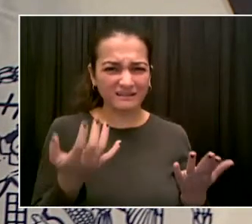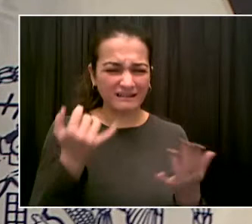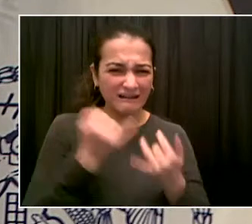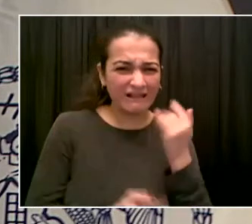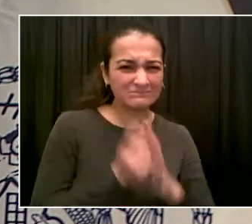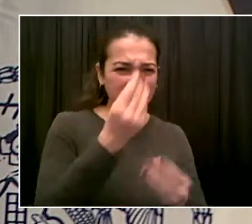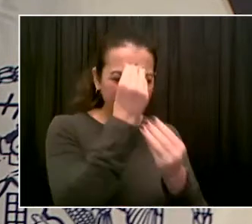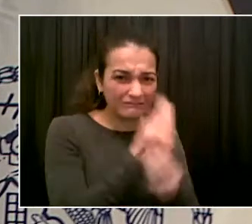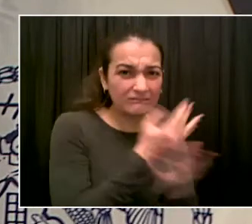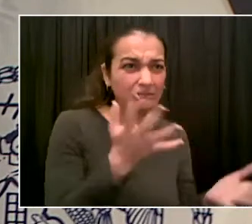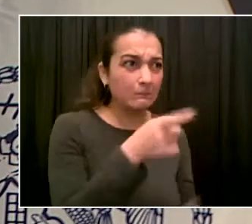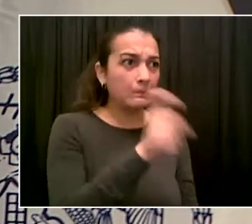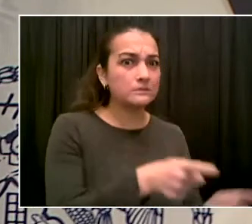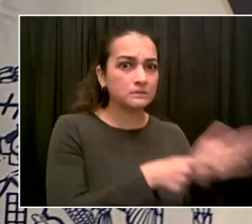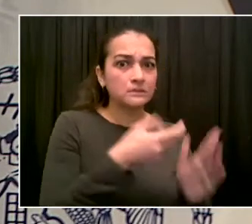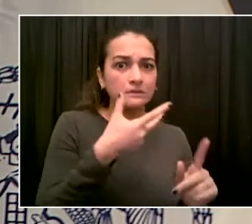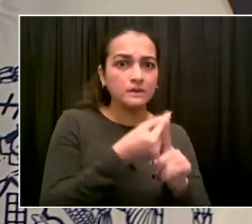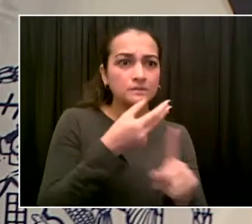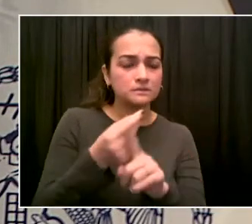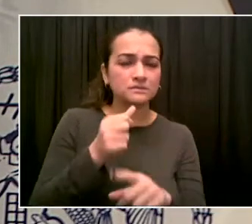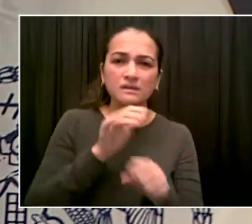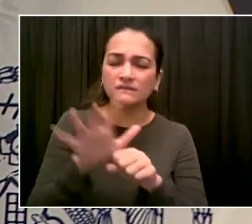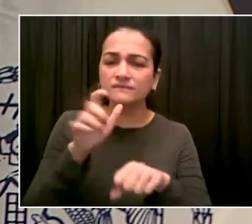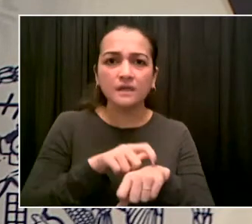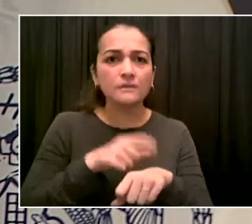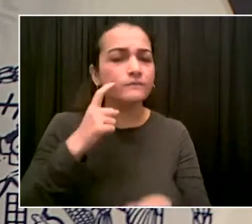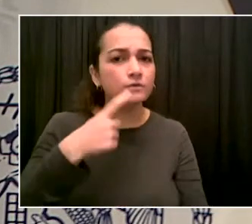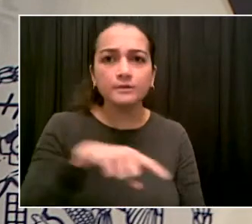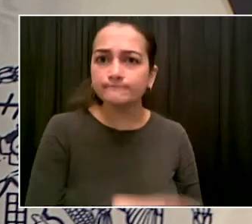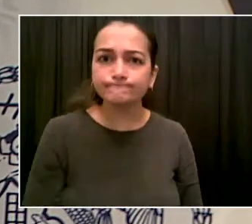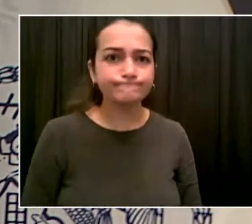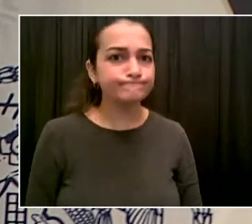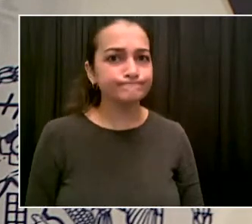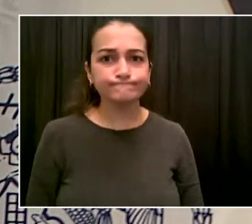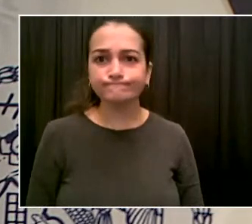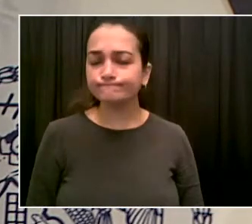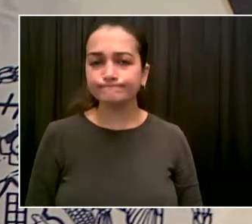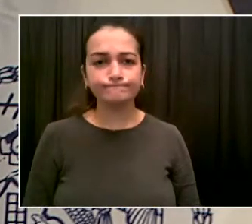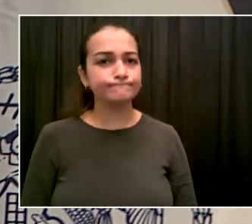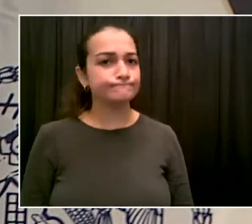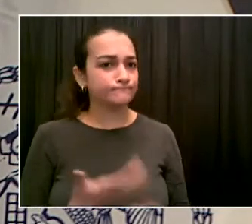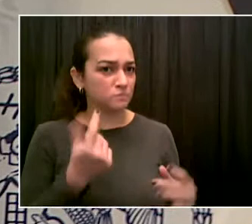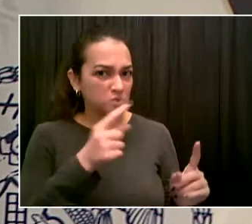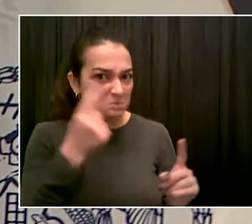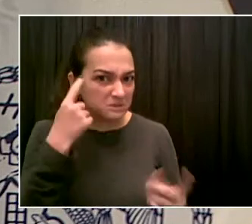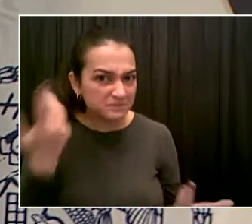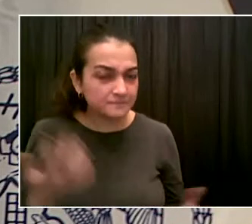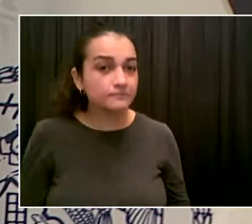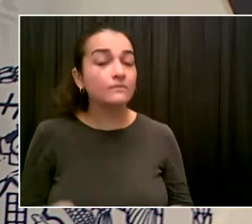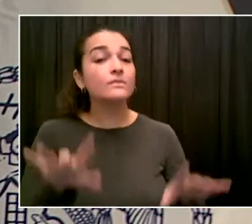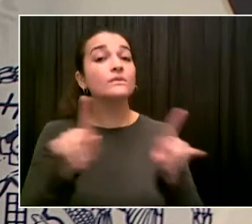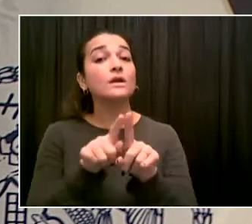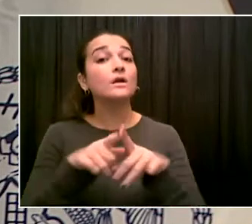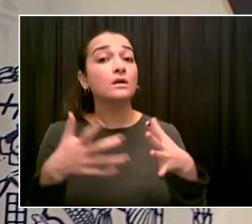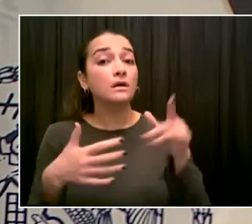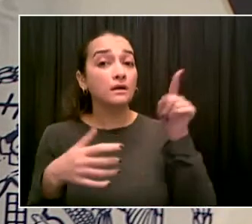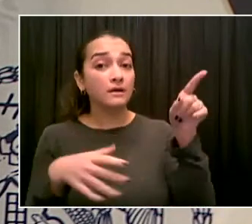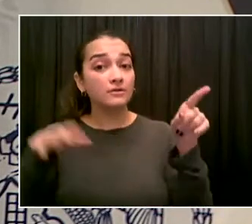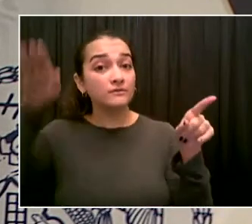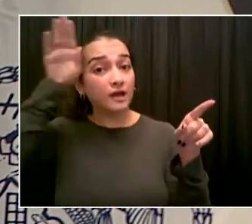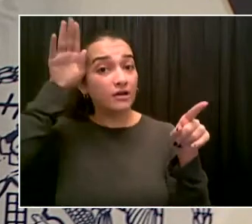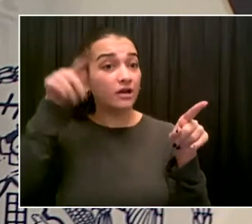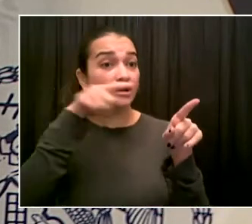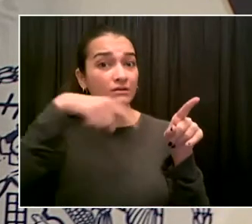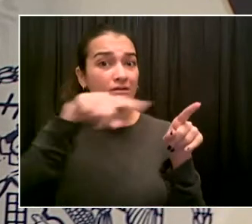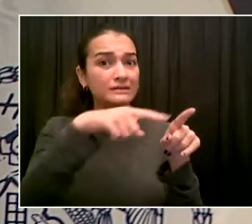could be a life-changing decision because they may decide whether or not to retire